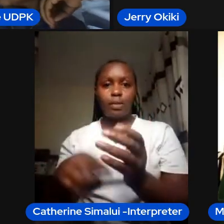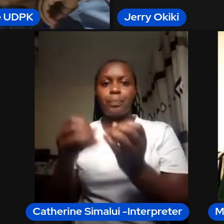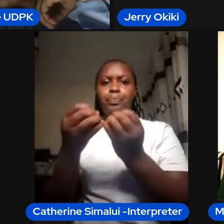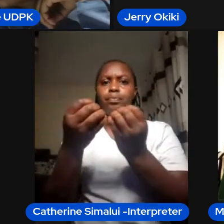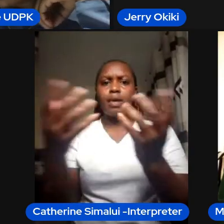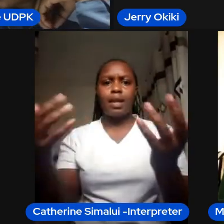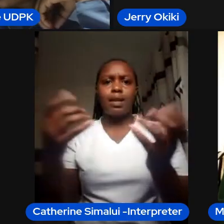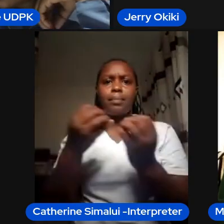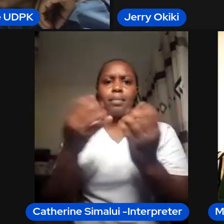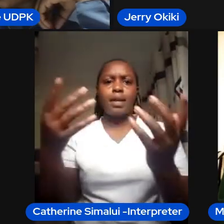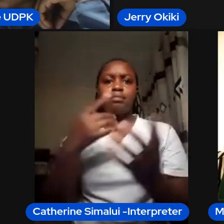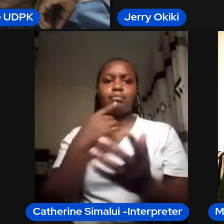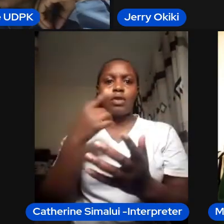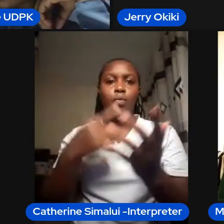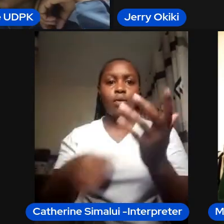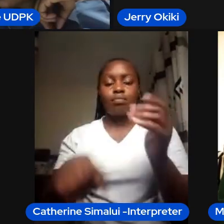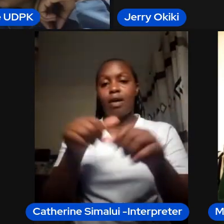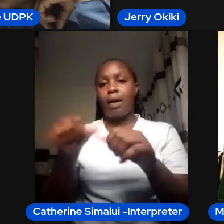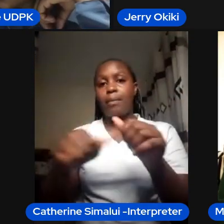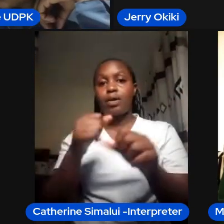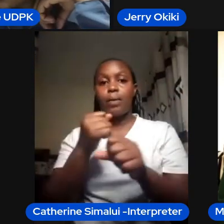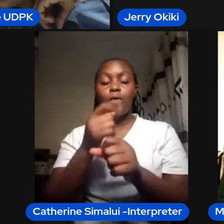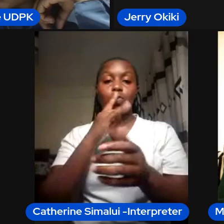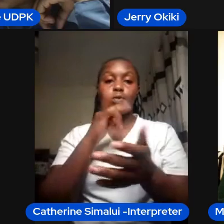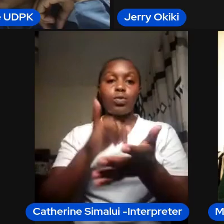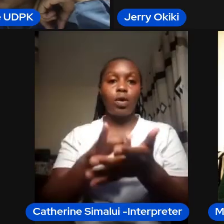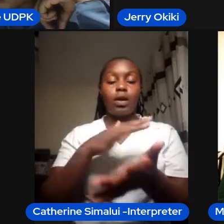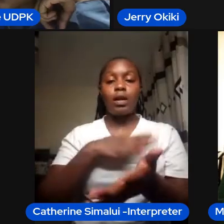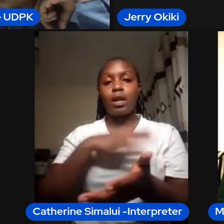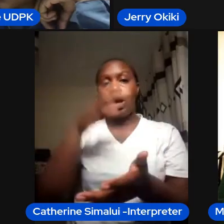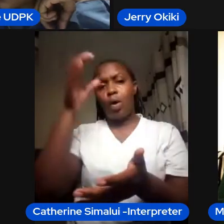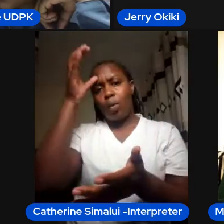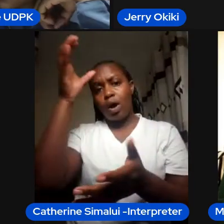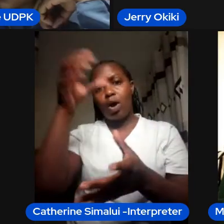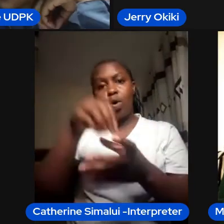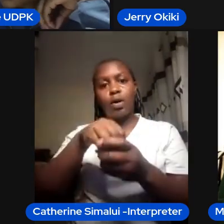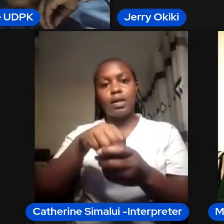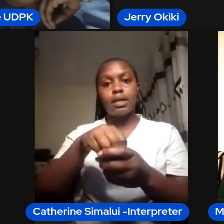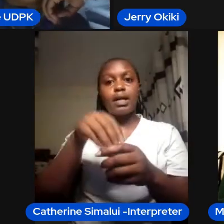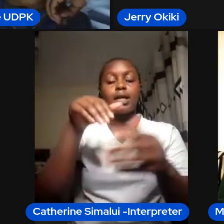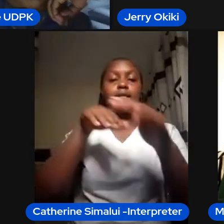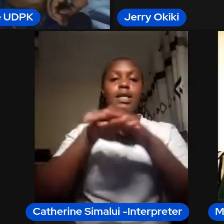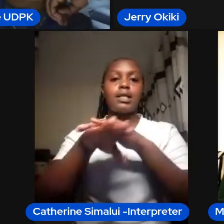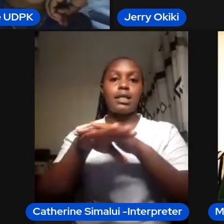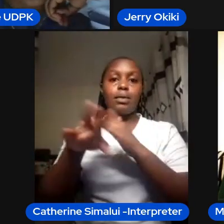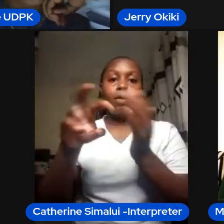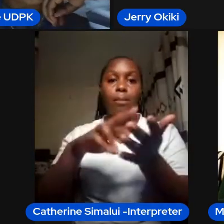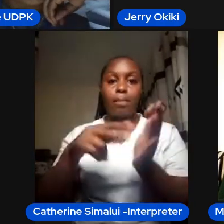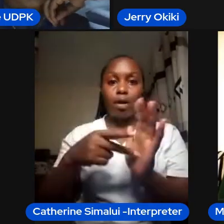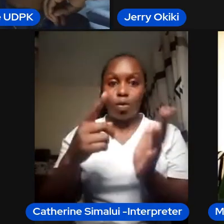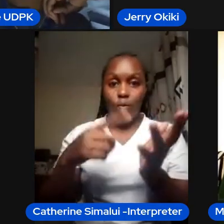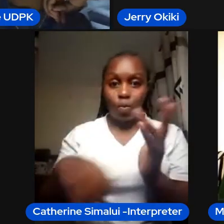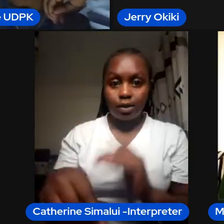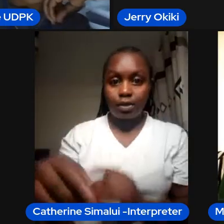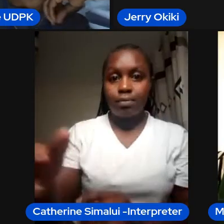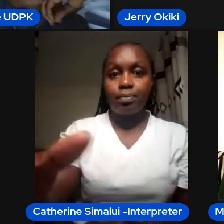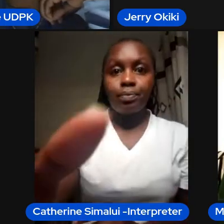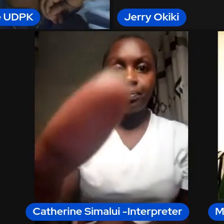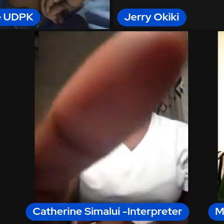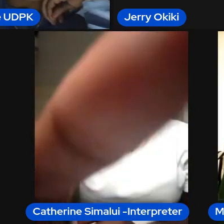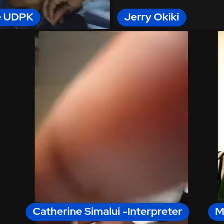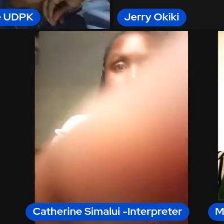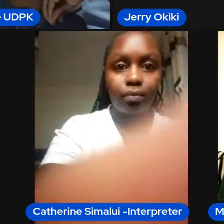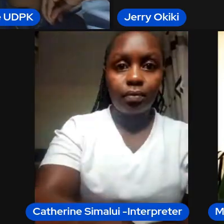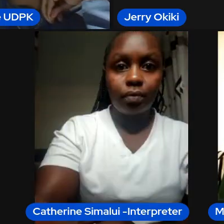saying about ensuring our content is accessible. By that they meant alt text, captions,